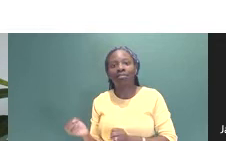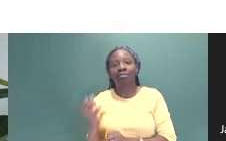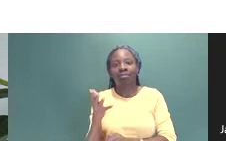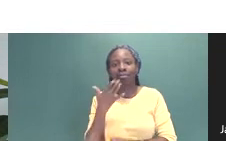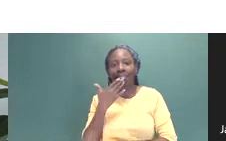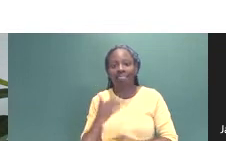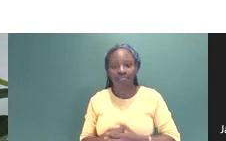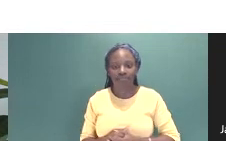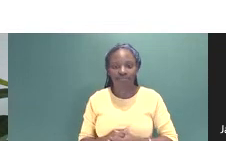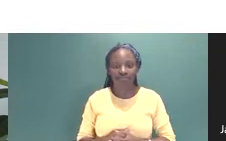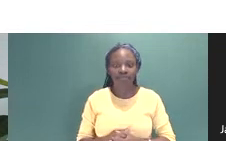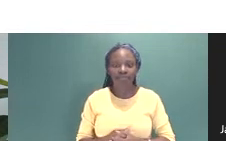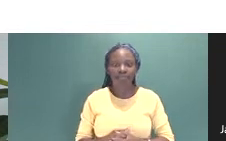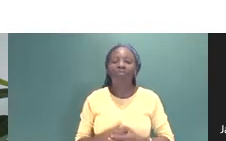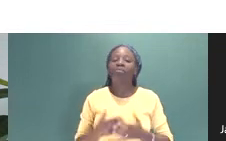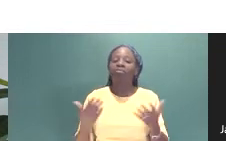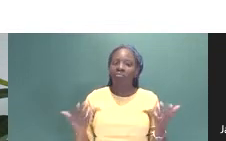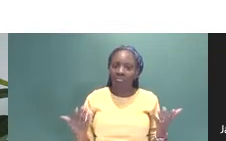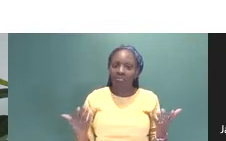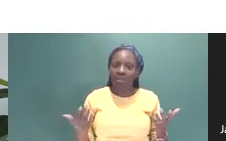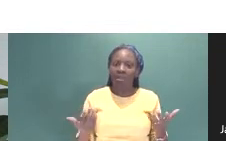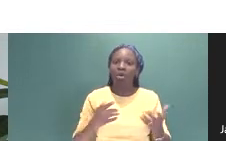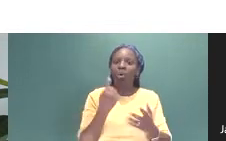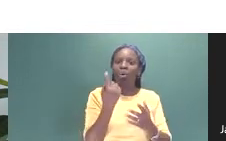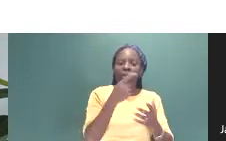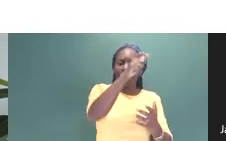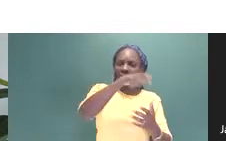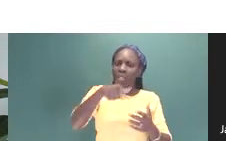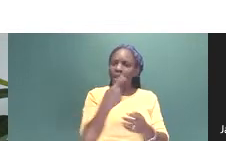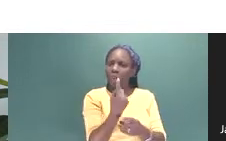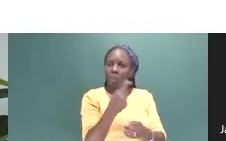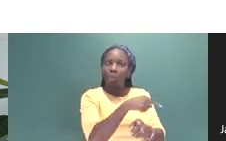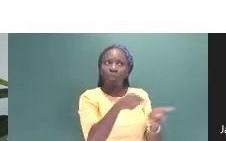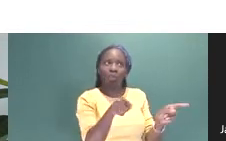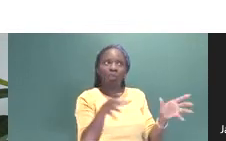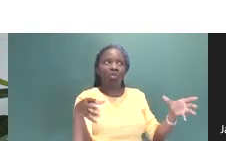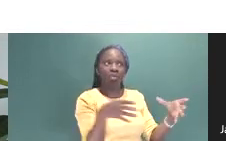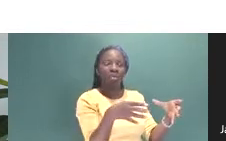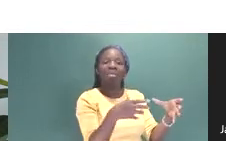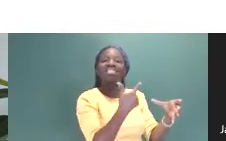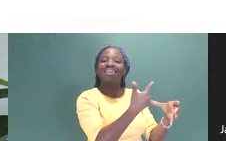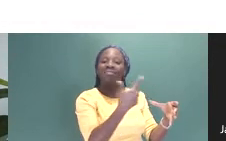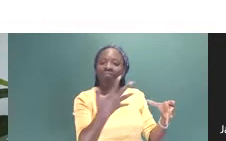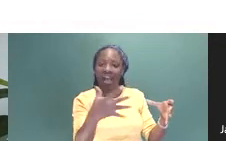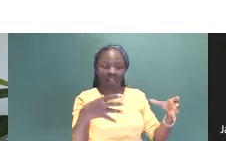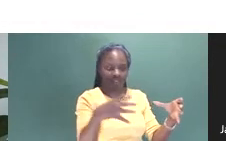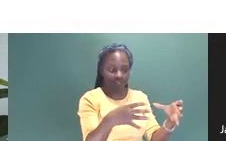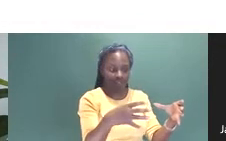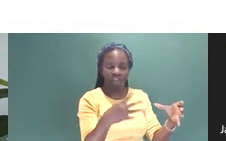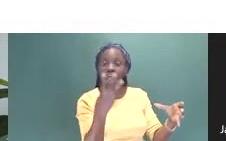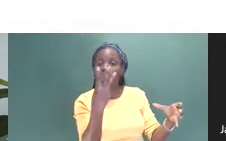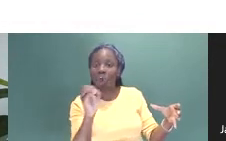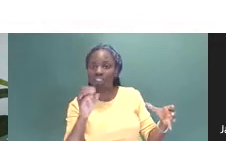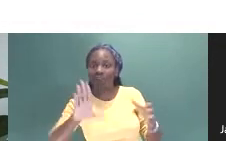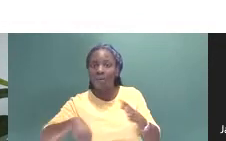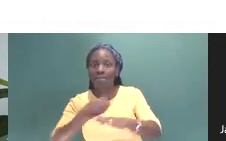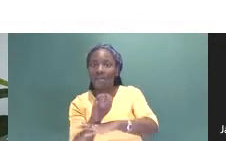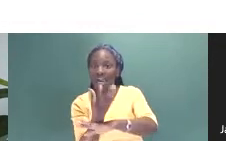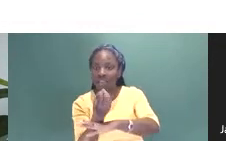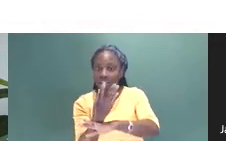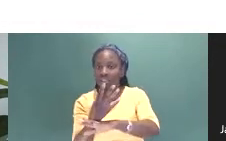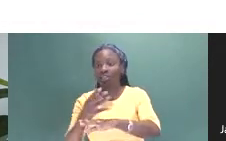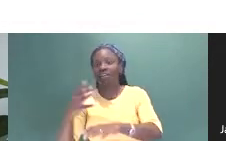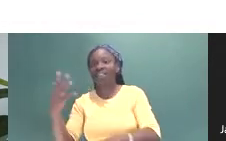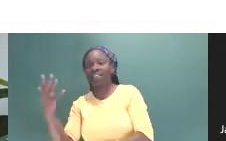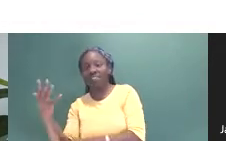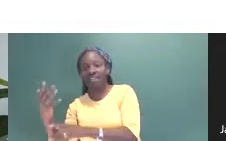in terms of participants, there were 75 participants involved. 30 of these were from Bangladesh and 15 from